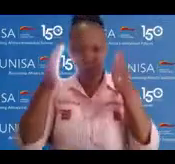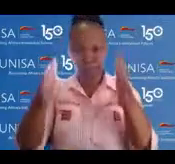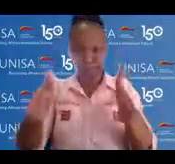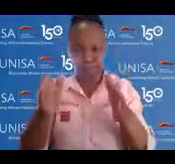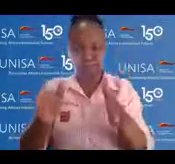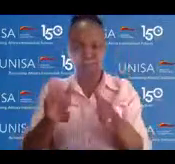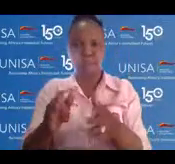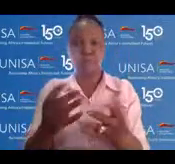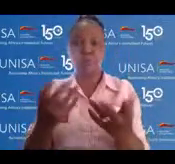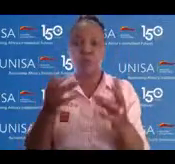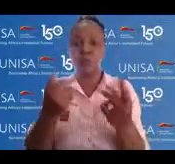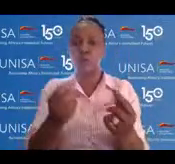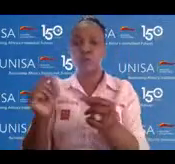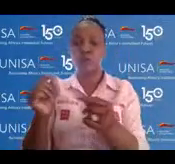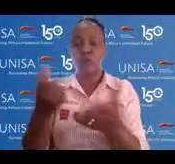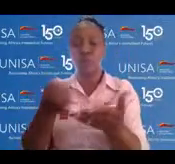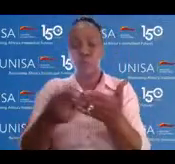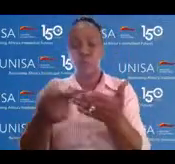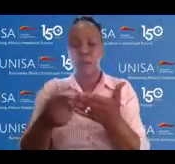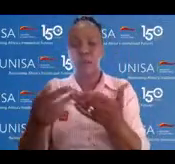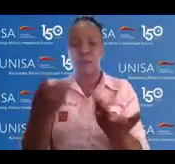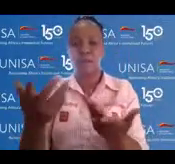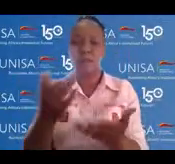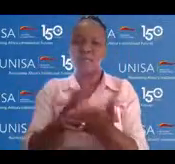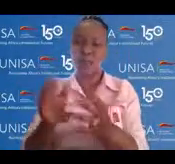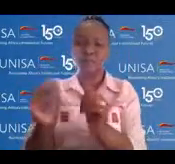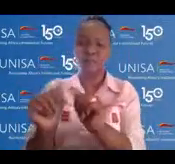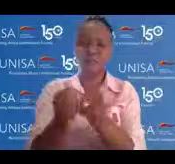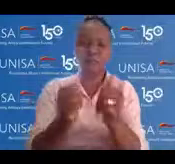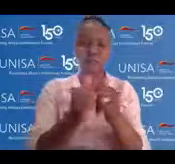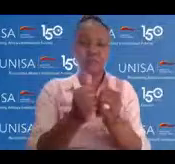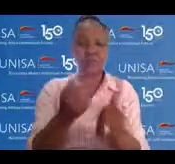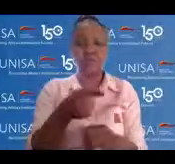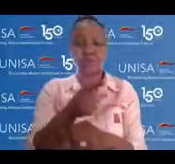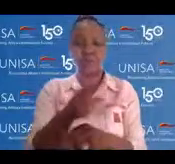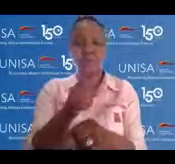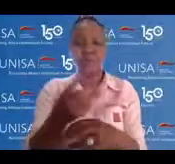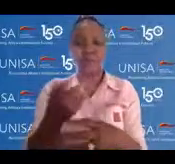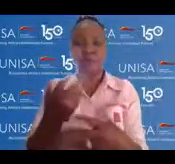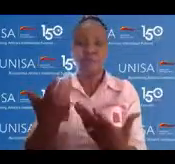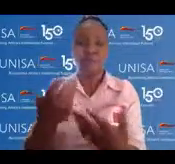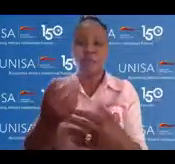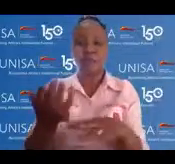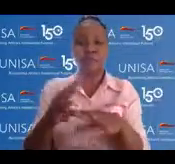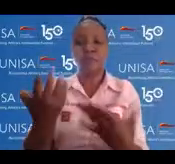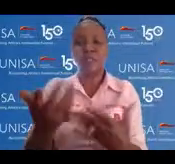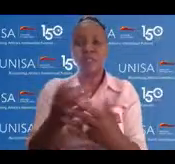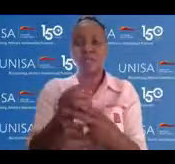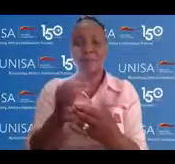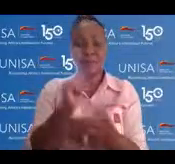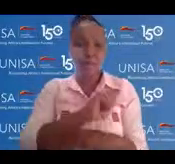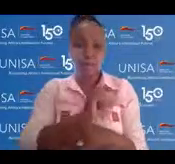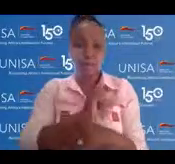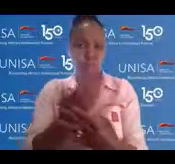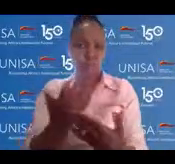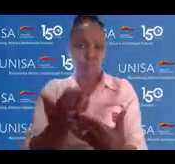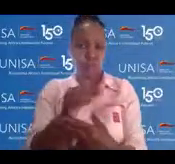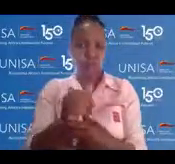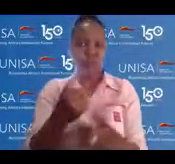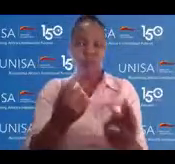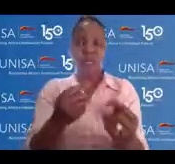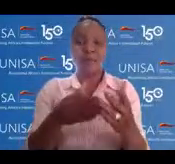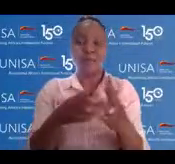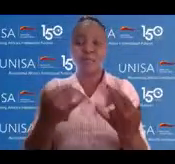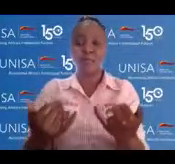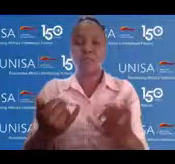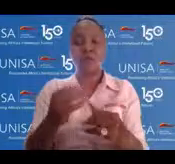some of you get a bit challenged at this point of the year, whether you're confident or not, but trust in the preparations that you've done so far. And remember that you have the support of